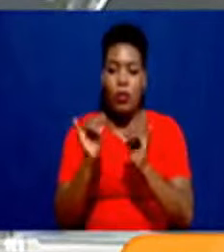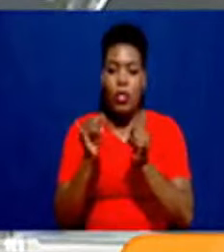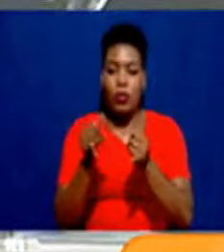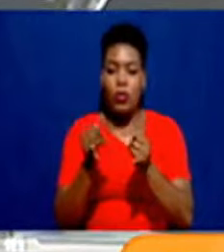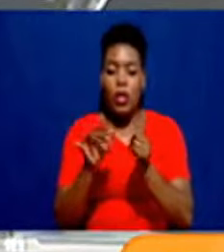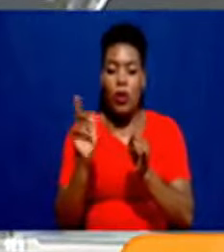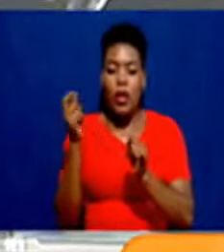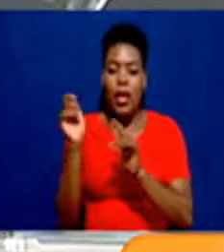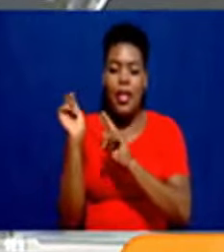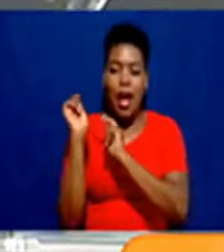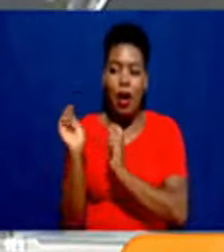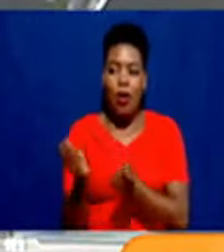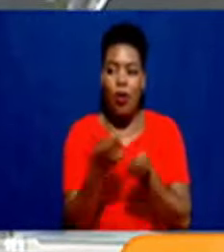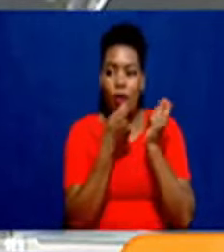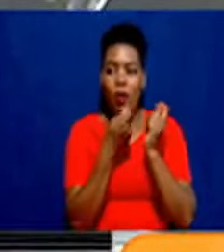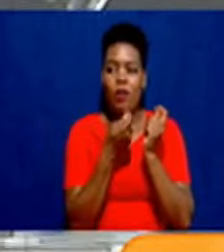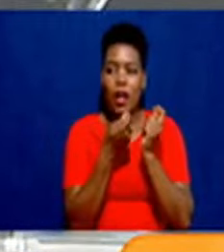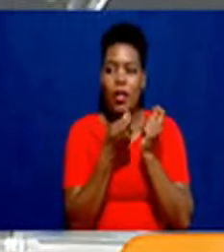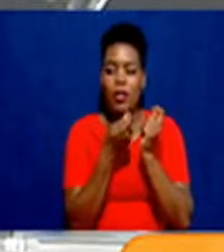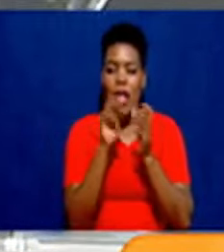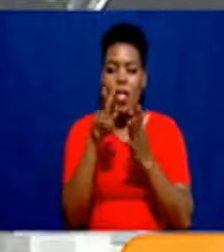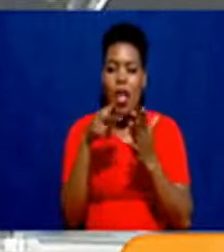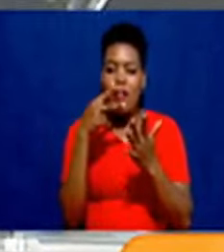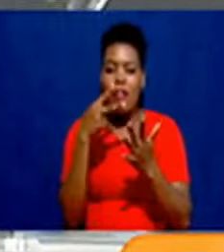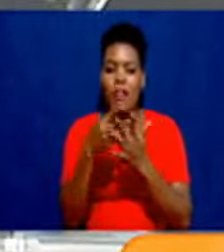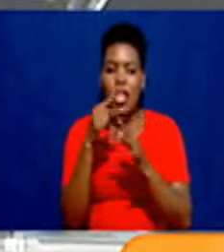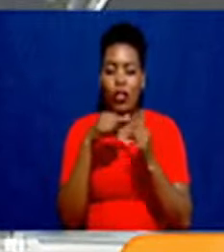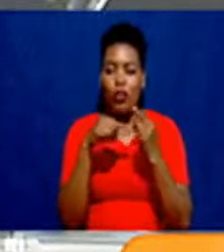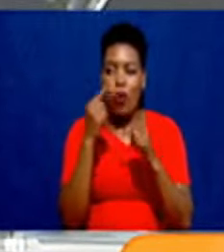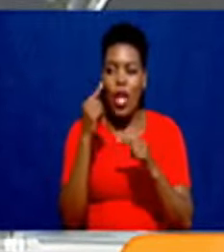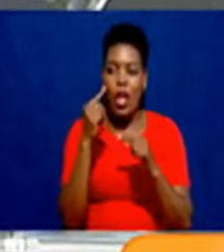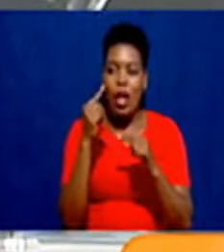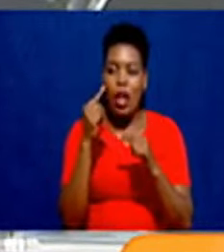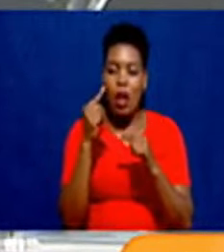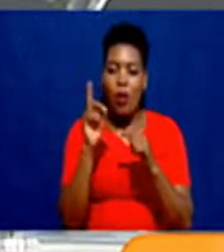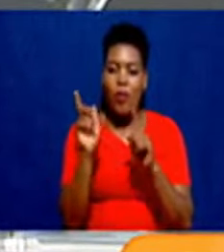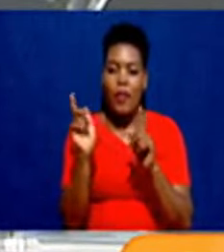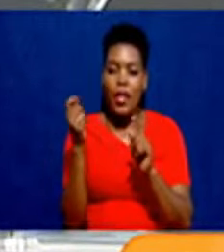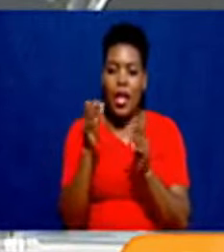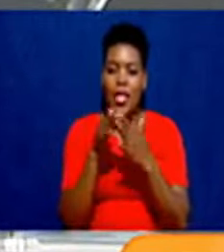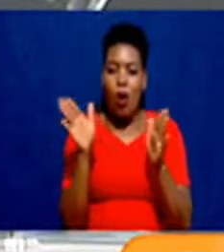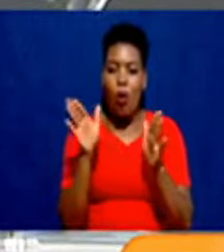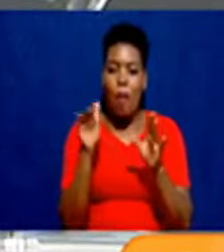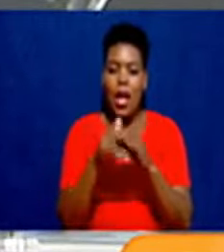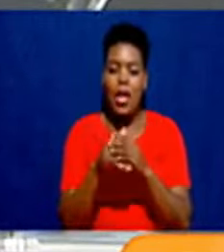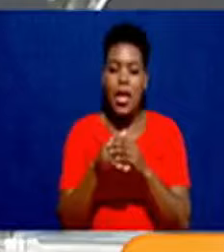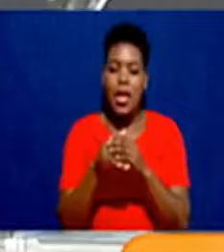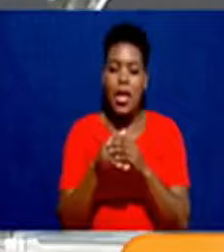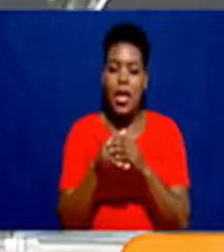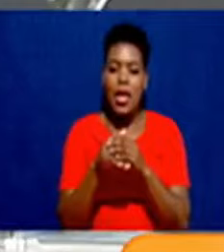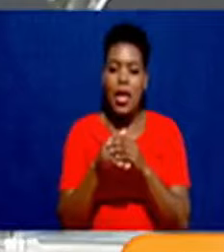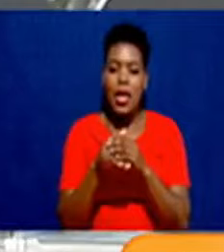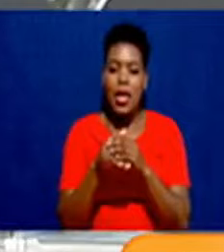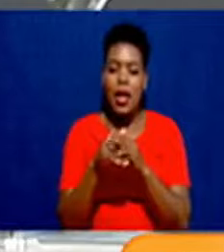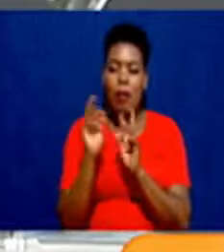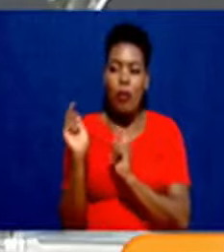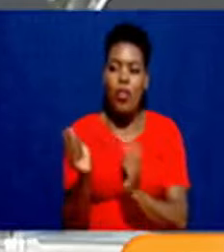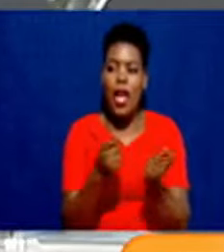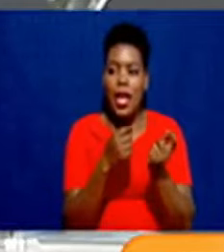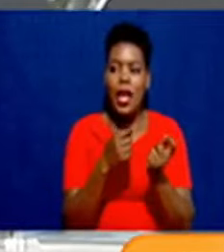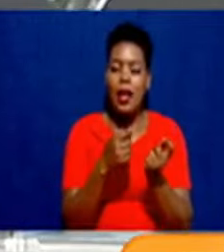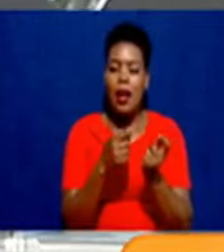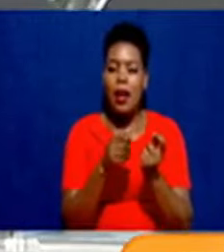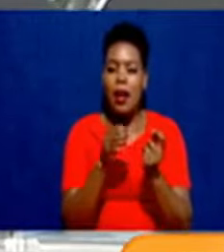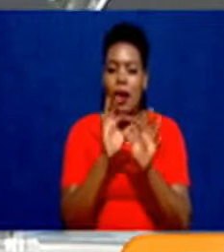And Kenyan golfers all failed to make the cut after round two of the magical Kenya Open at the Muthaiga Golf Club. There is a three-way tie